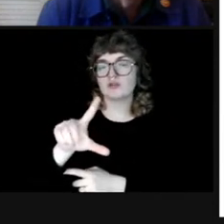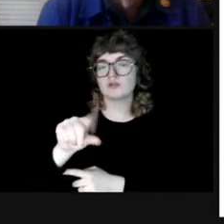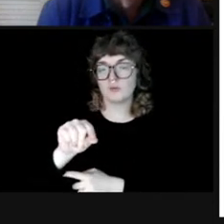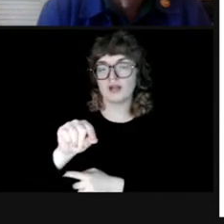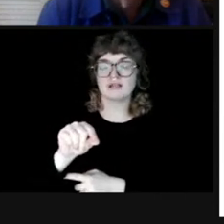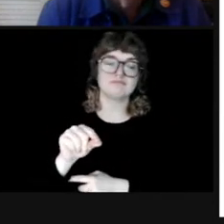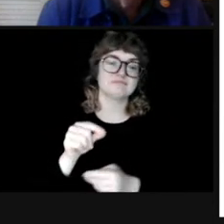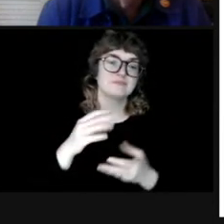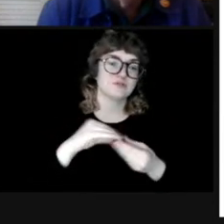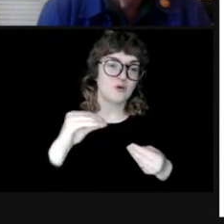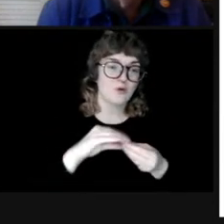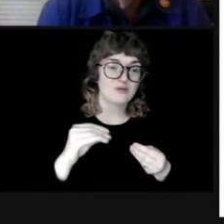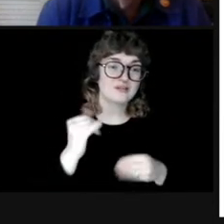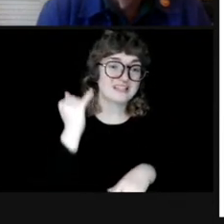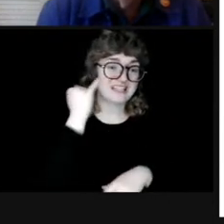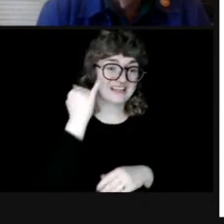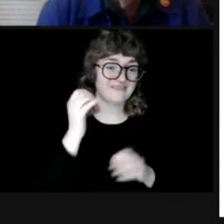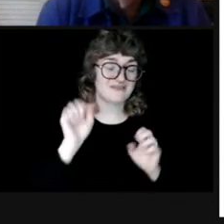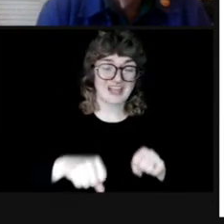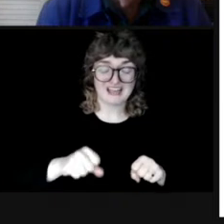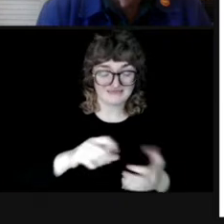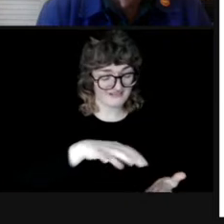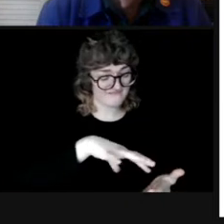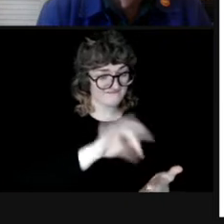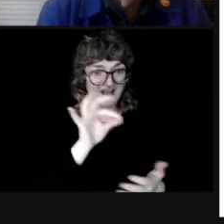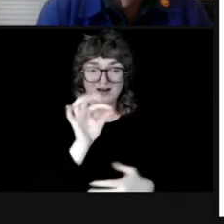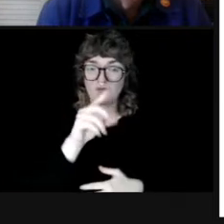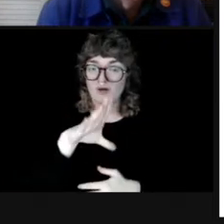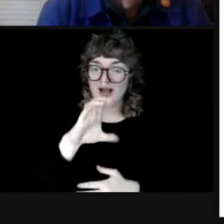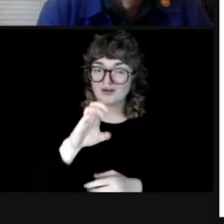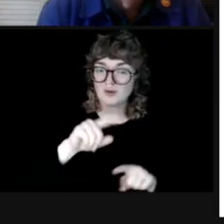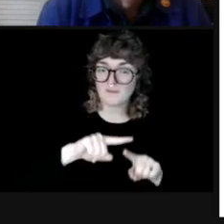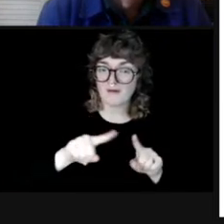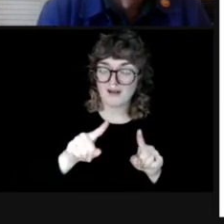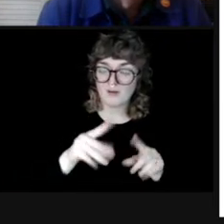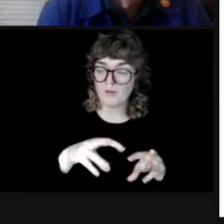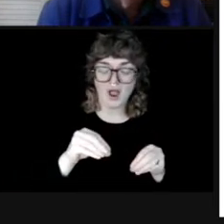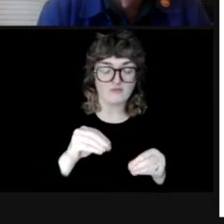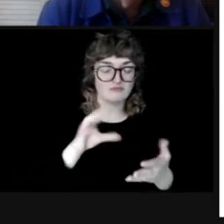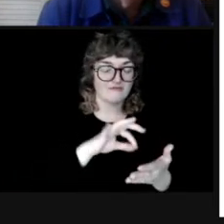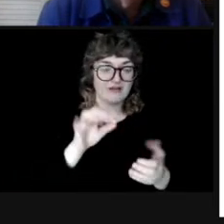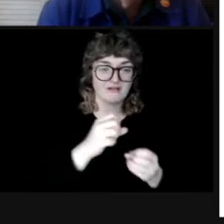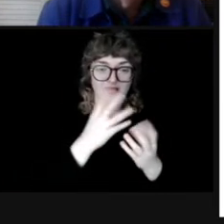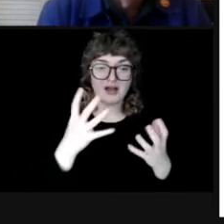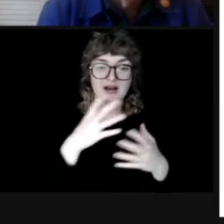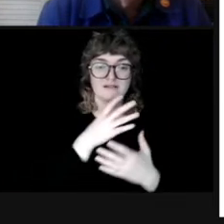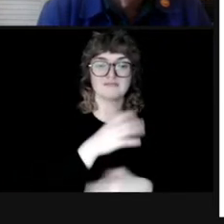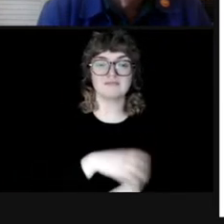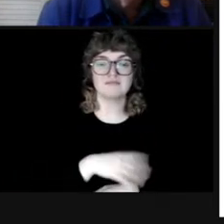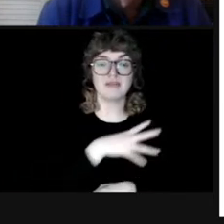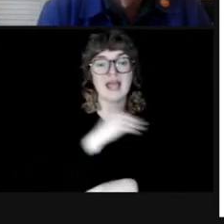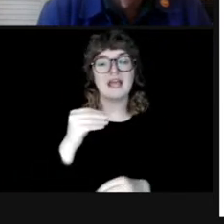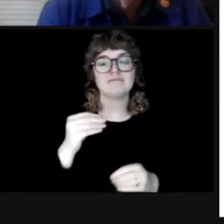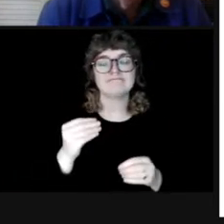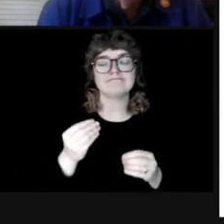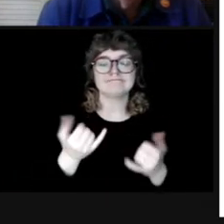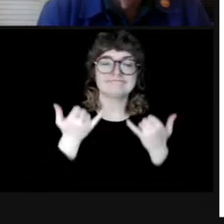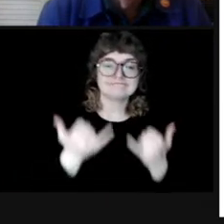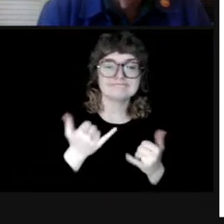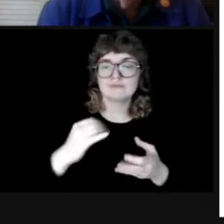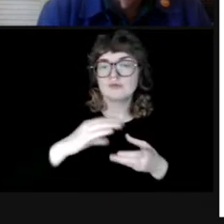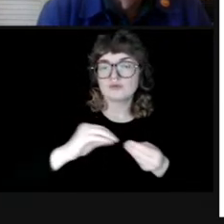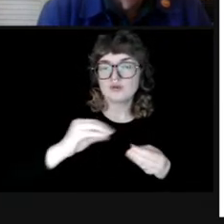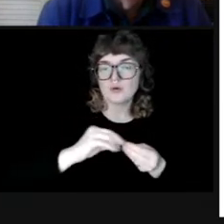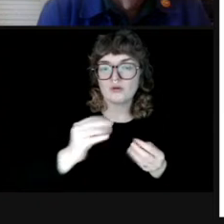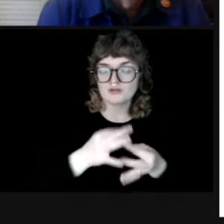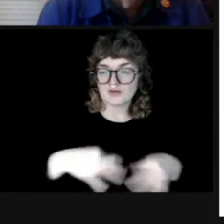we could find 100. But there, you know, there's some modern ones that are important to everybody today. I mean,